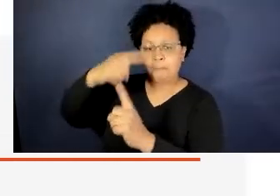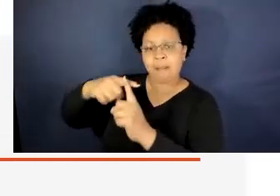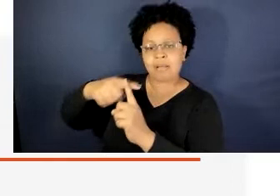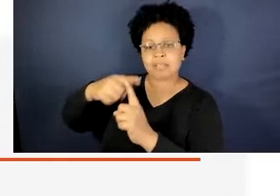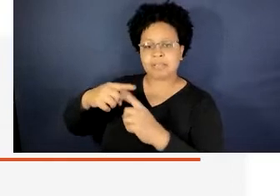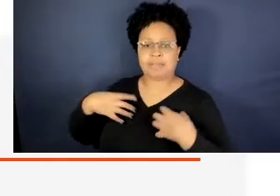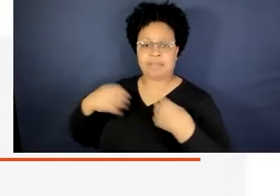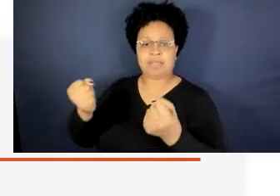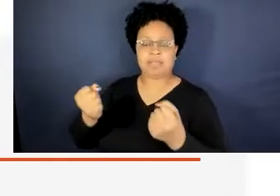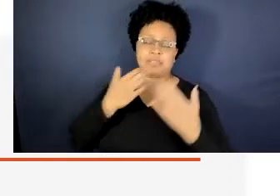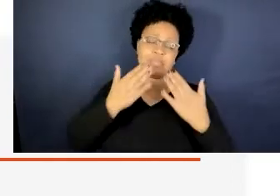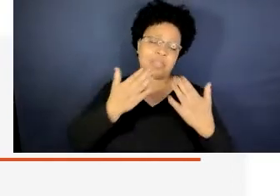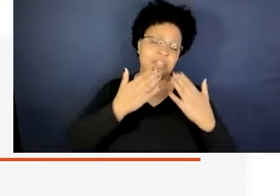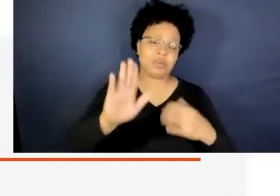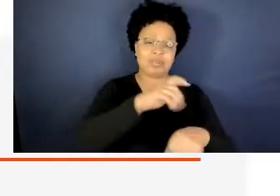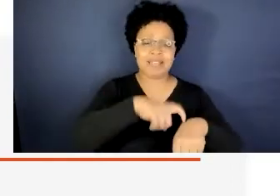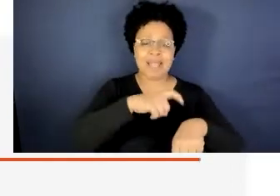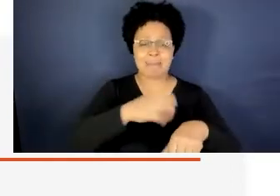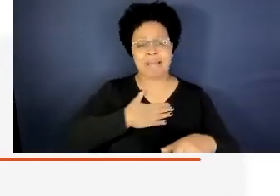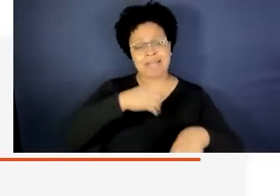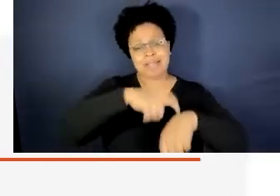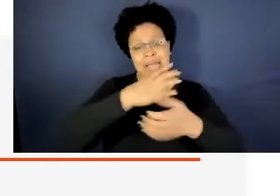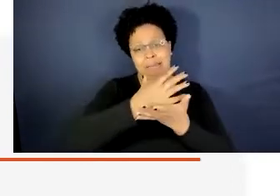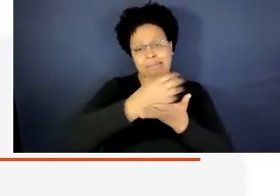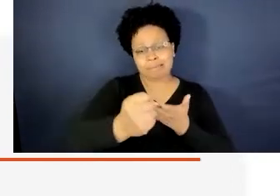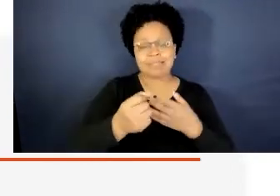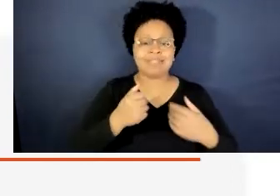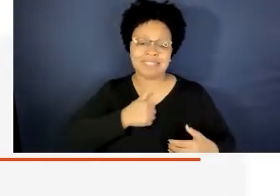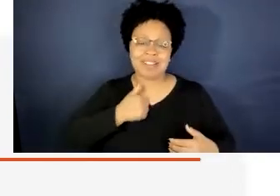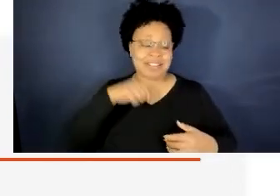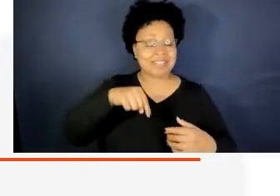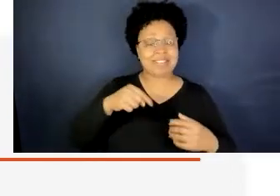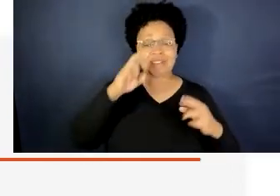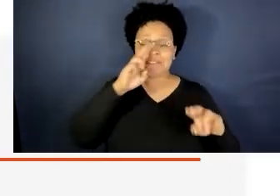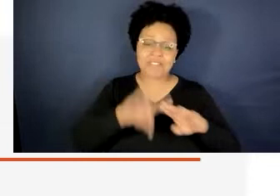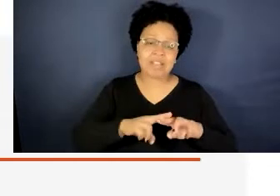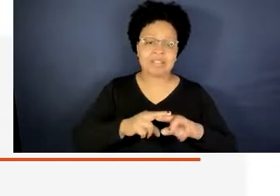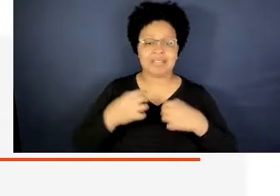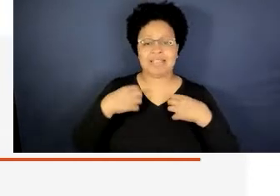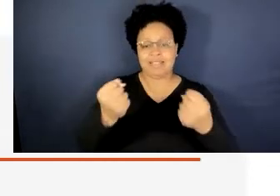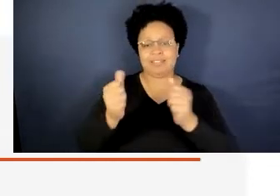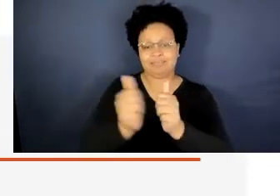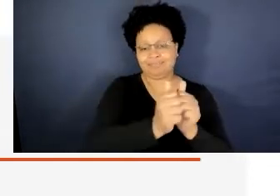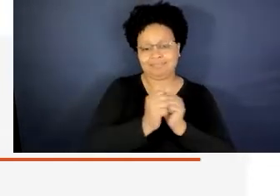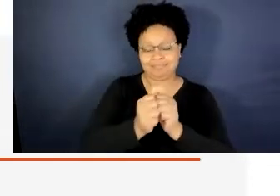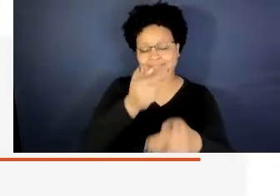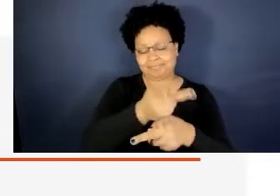I thank you for your time. I'm out of time. This has been fun. Let's all heal together. Take